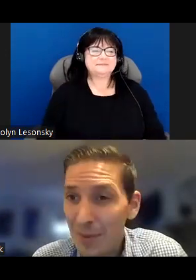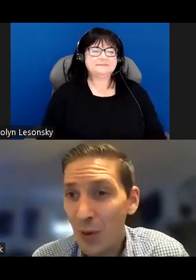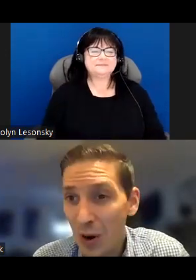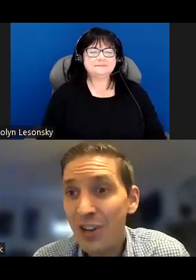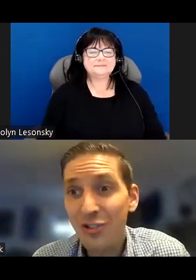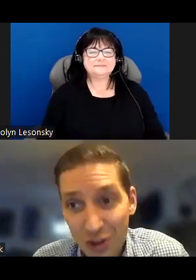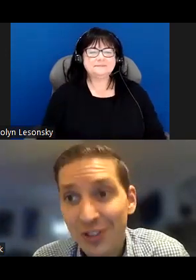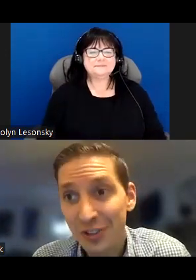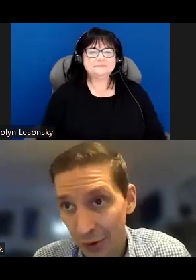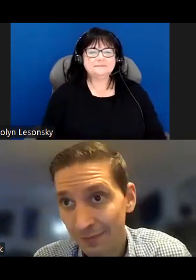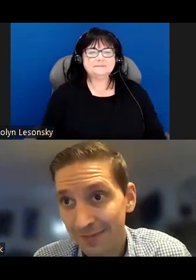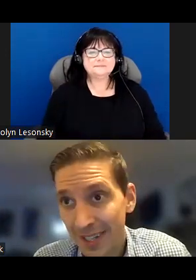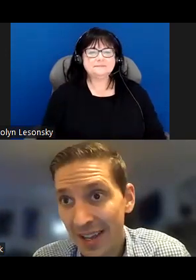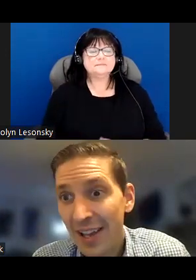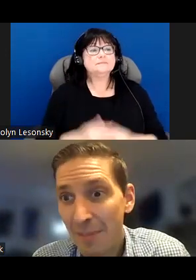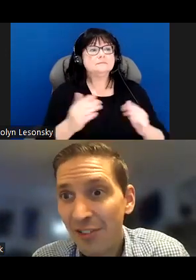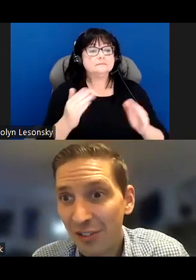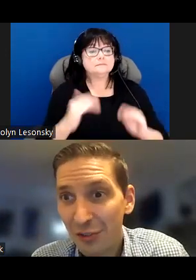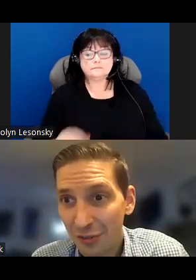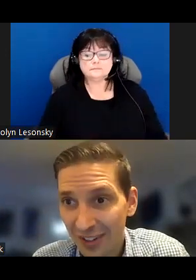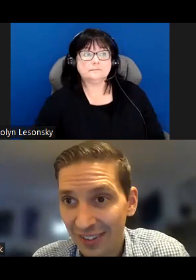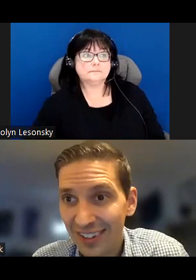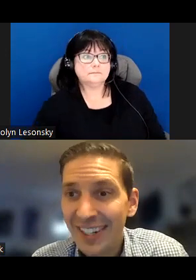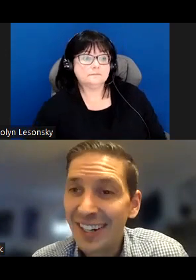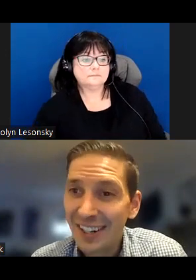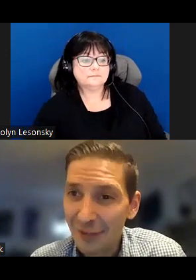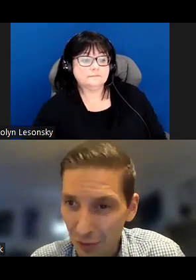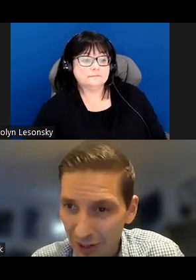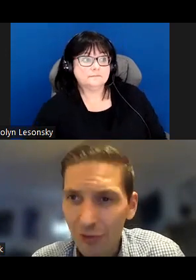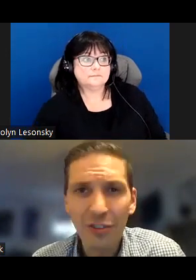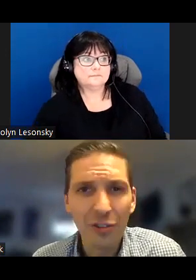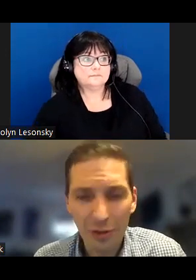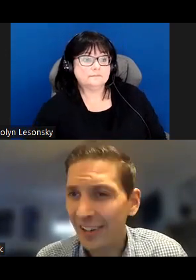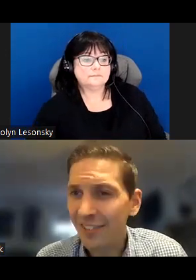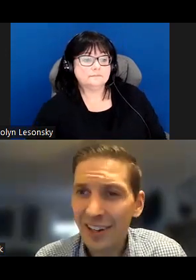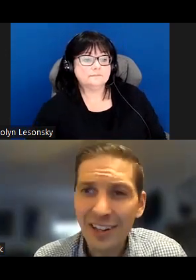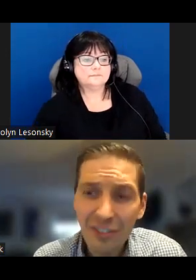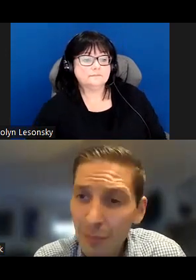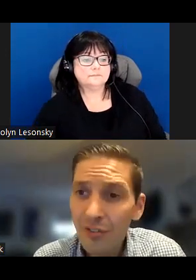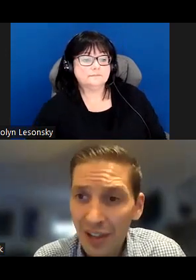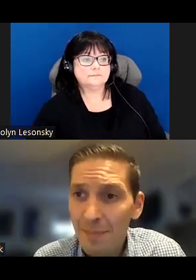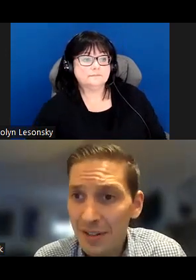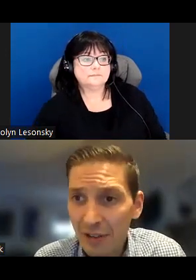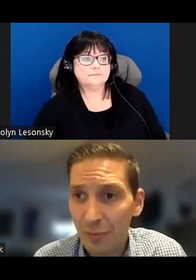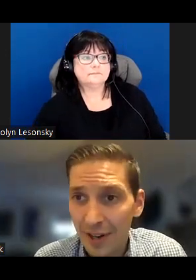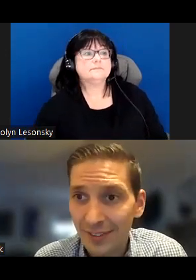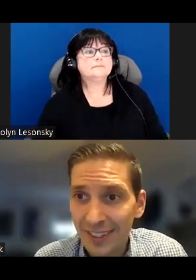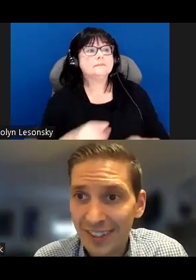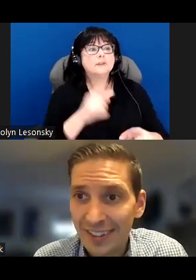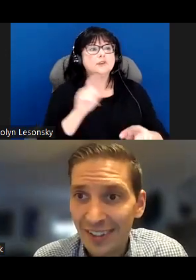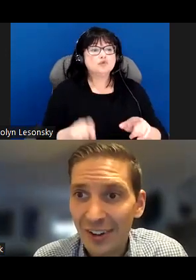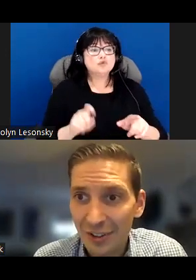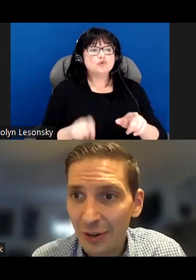talked about maybe what we shouldn't do in managing those feelings of chronic stress or chronic anxiety, and that substance can be